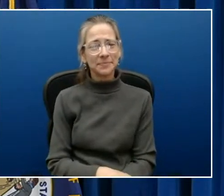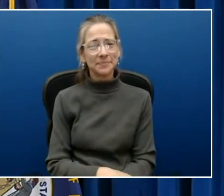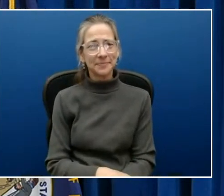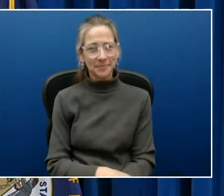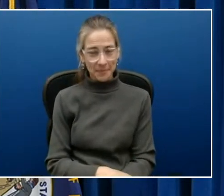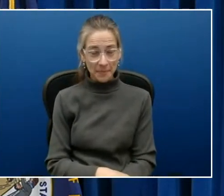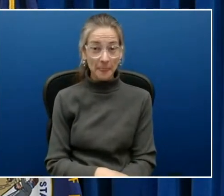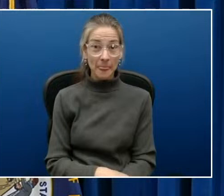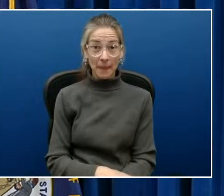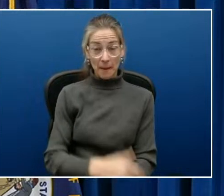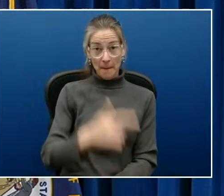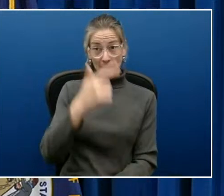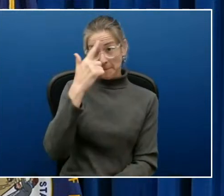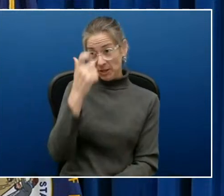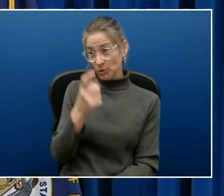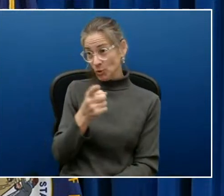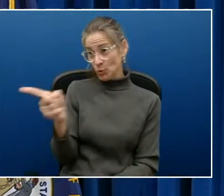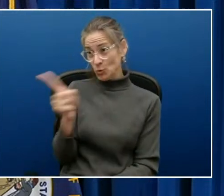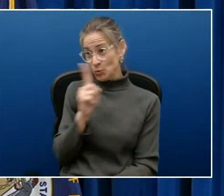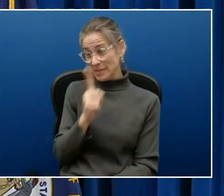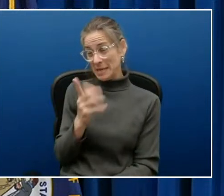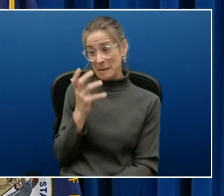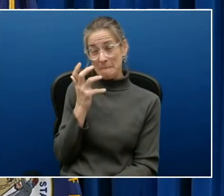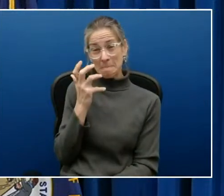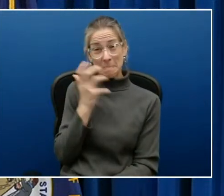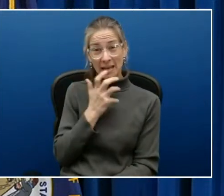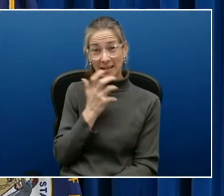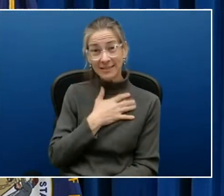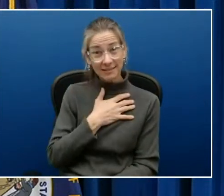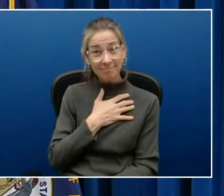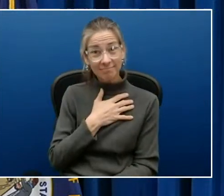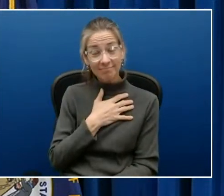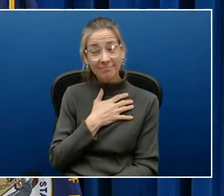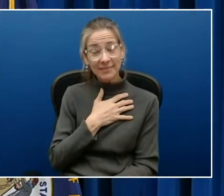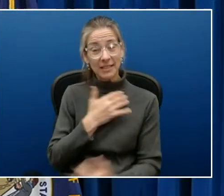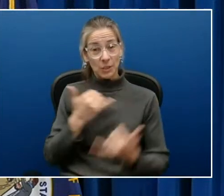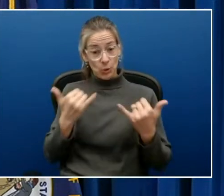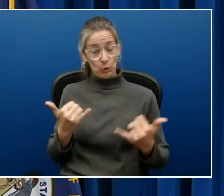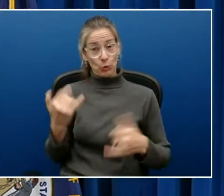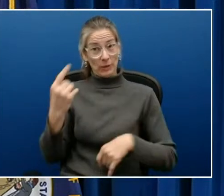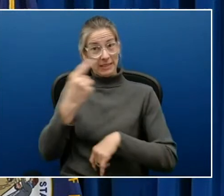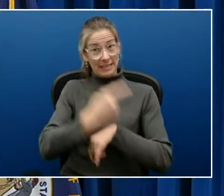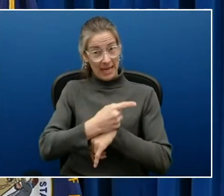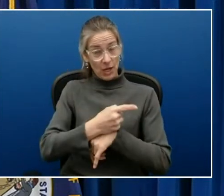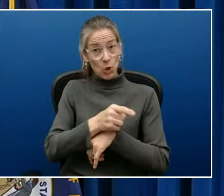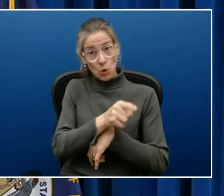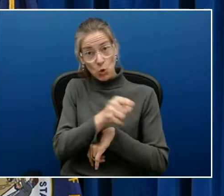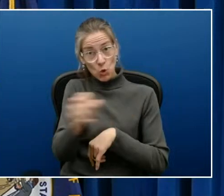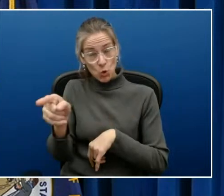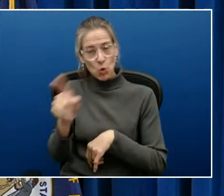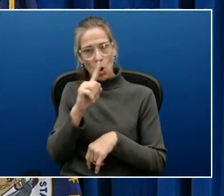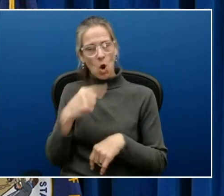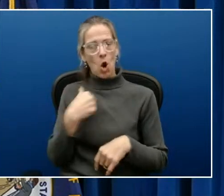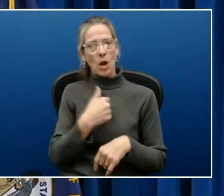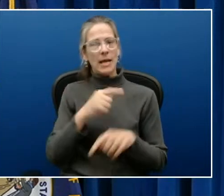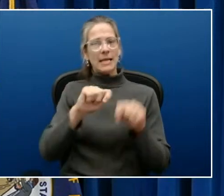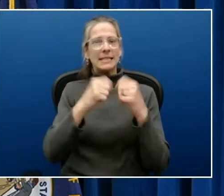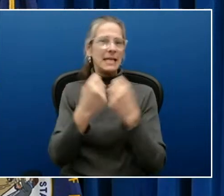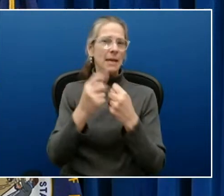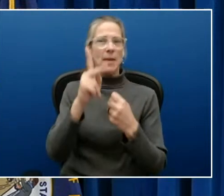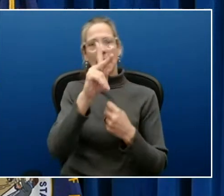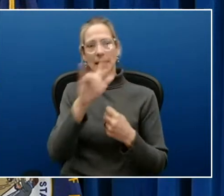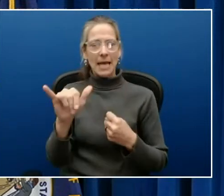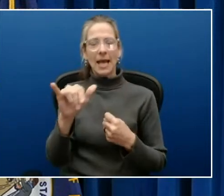Because you all are so amazing, today you are our Team Kentucky All-Stars. I can't get that out. I'm going to try it